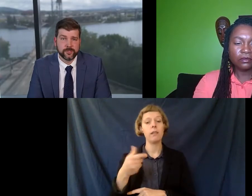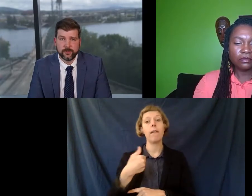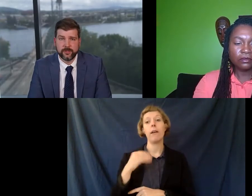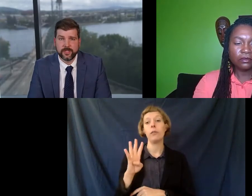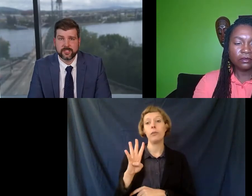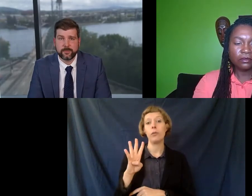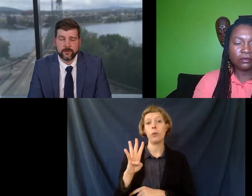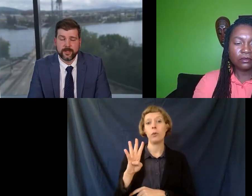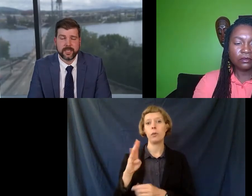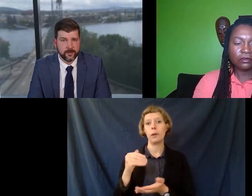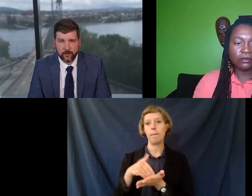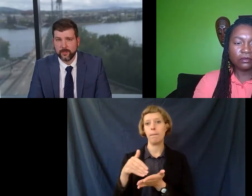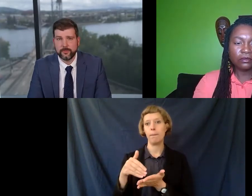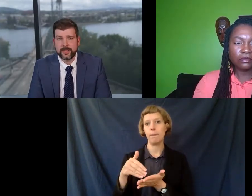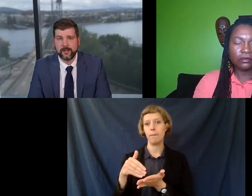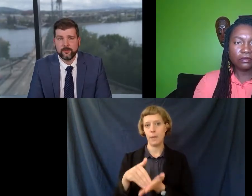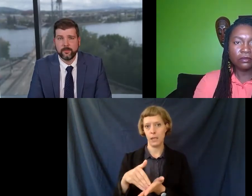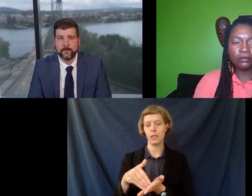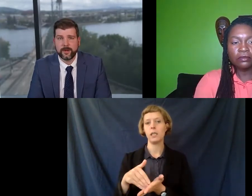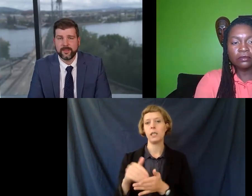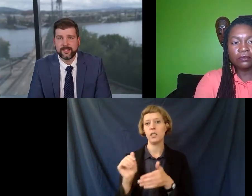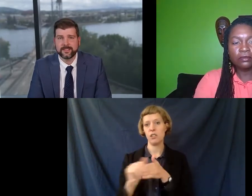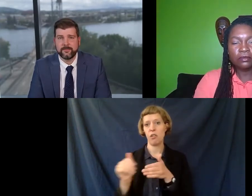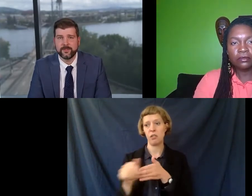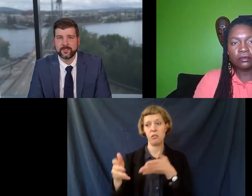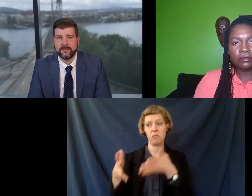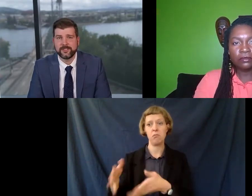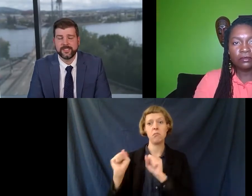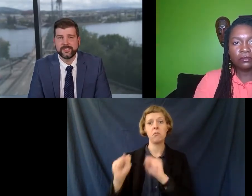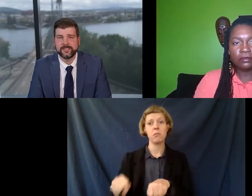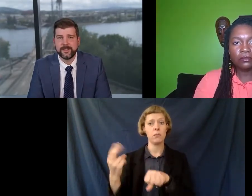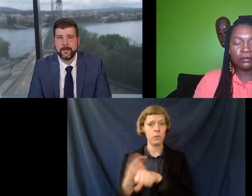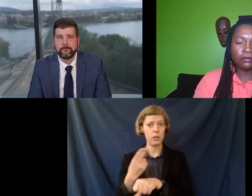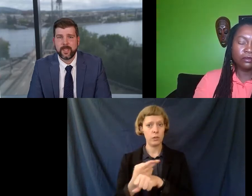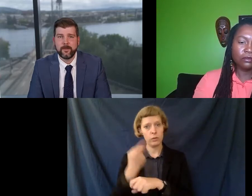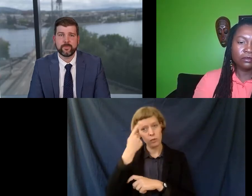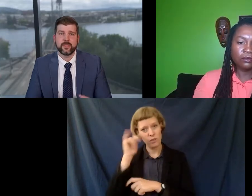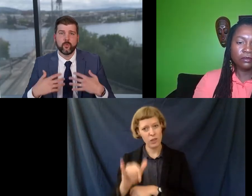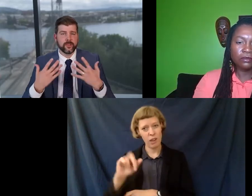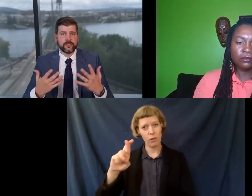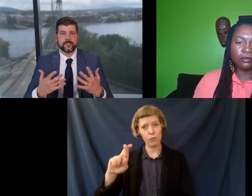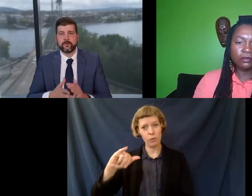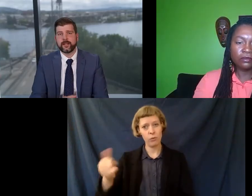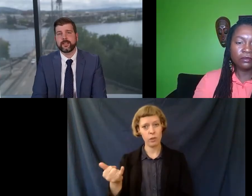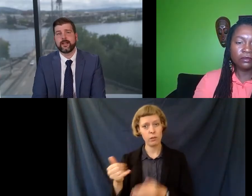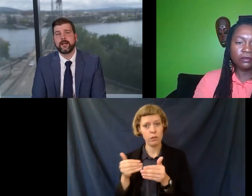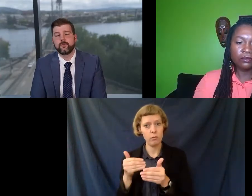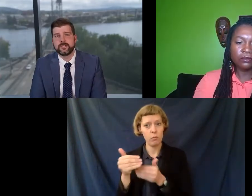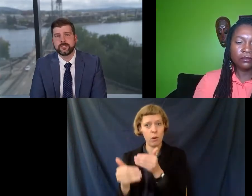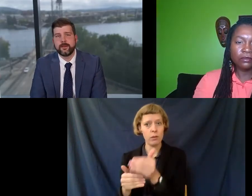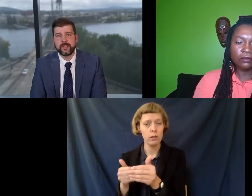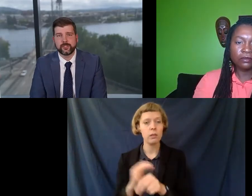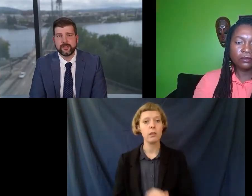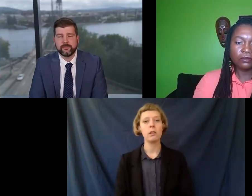for restorative justice programs. I know Multnomah County will be a part of that because I'm in those conversations. One of the things I ran on